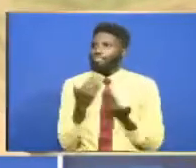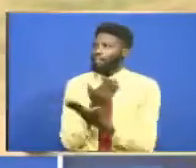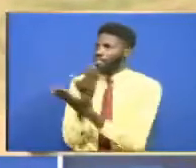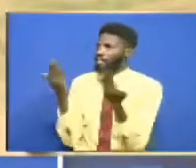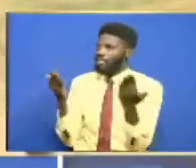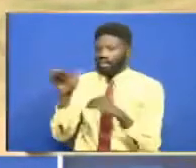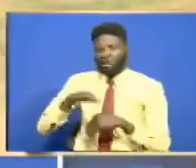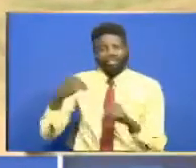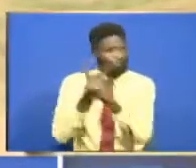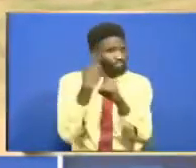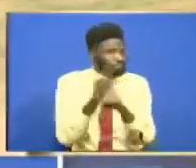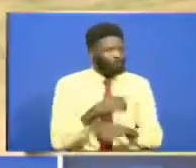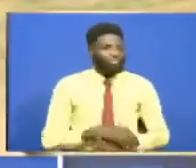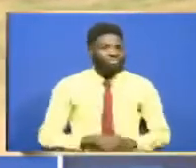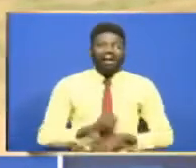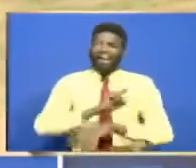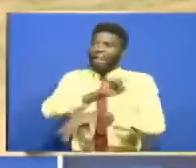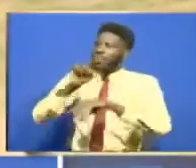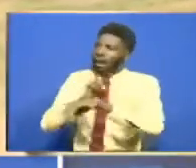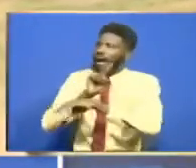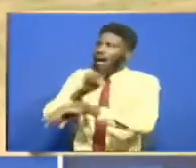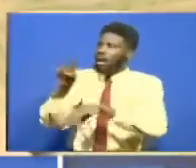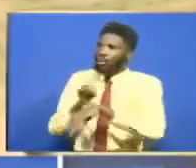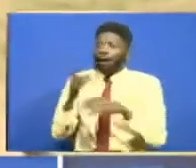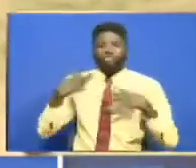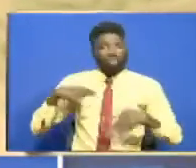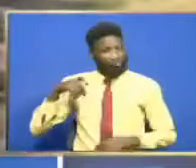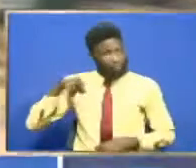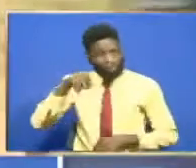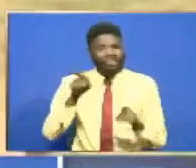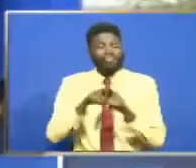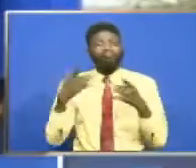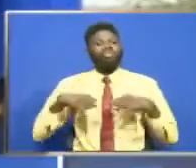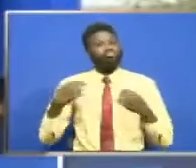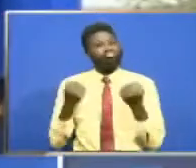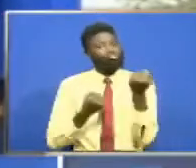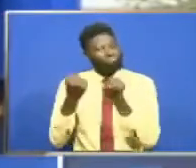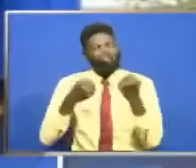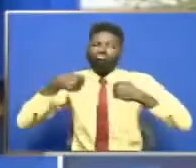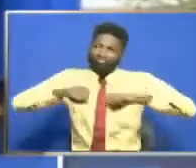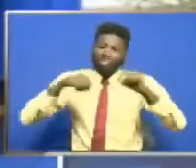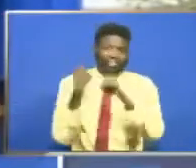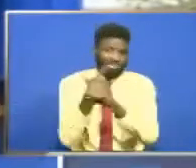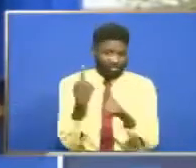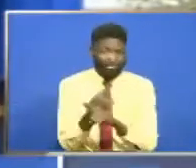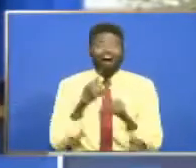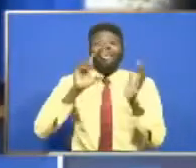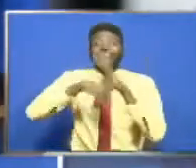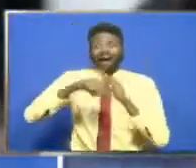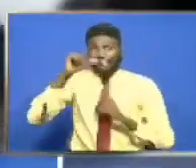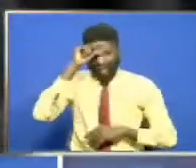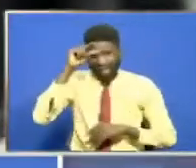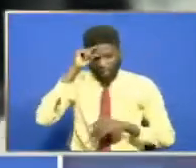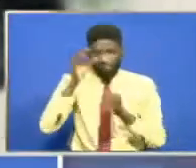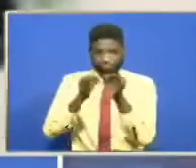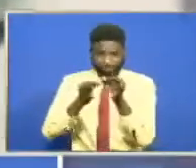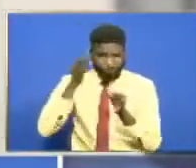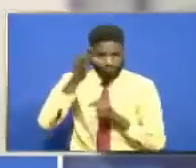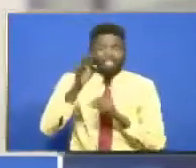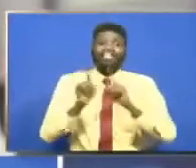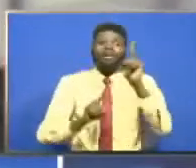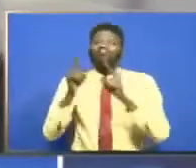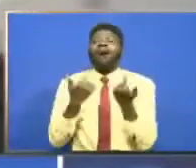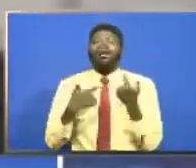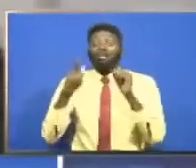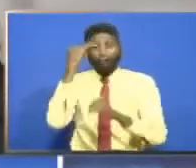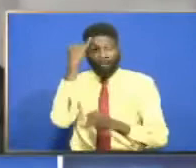These would translate to hours of agony for pedestrians and motorists just before the government extended the travel period to Sunday 8 p.m. in the